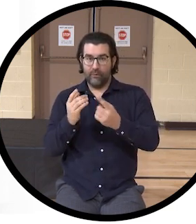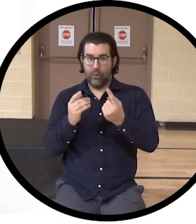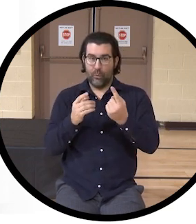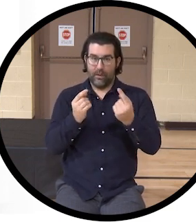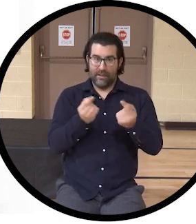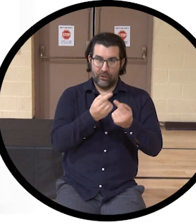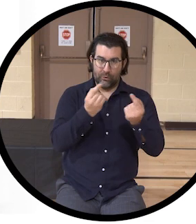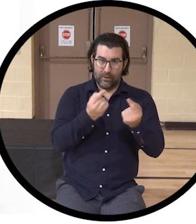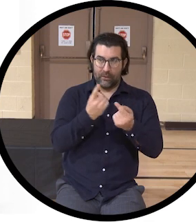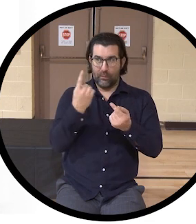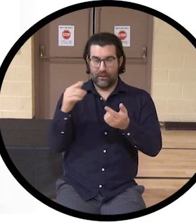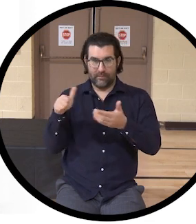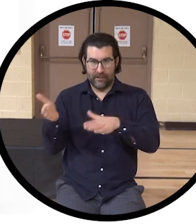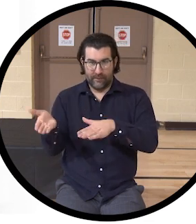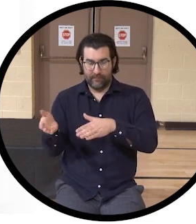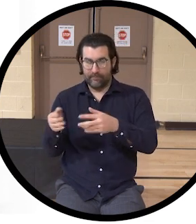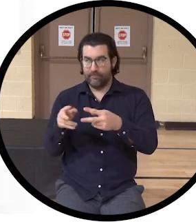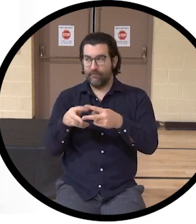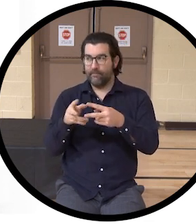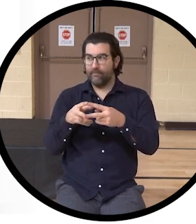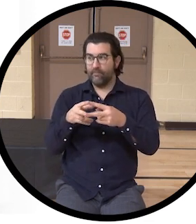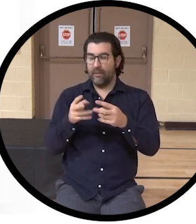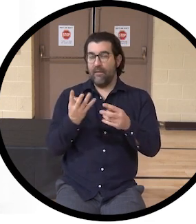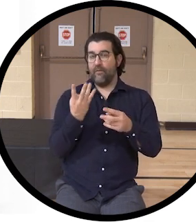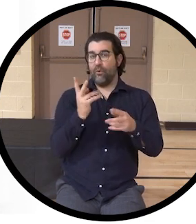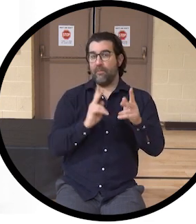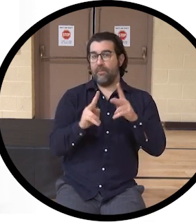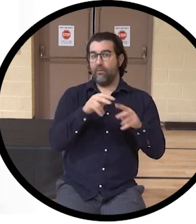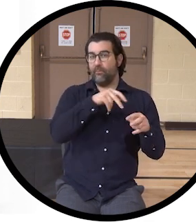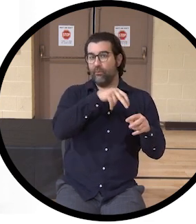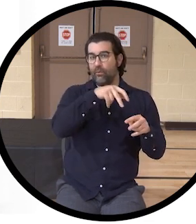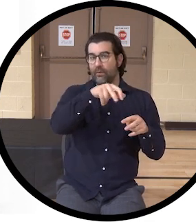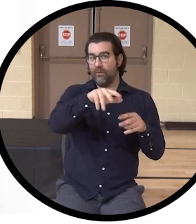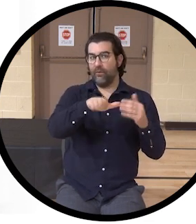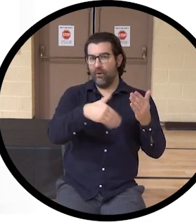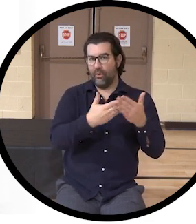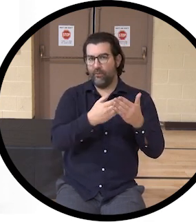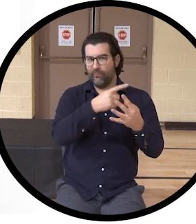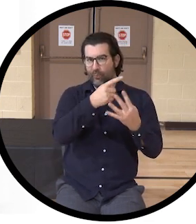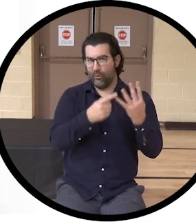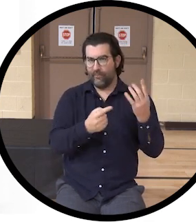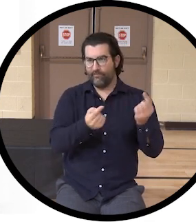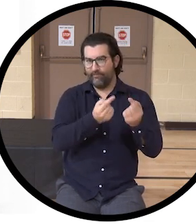1 injury and 1 fatality, and 4 pedestrian crashes that all resulted in injury.